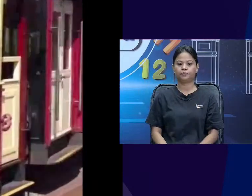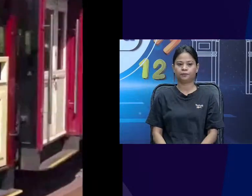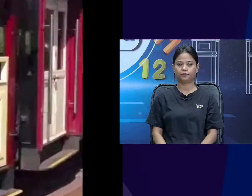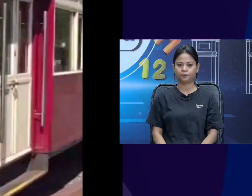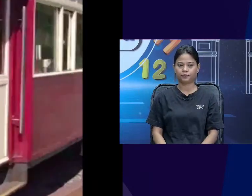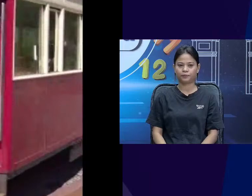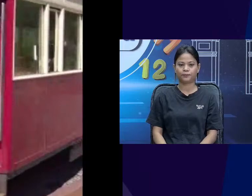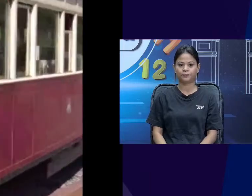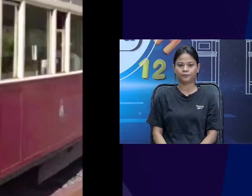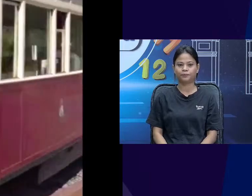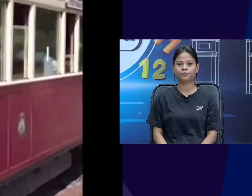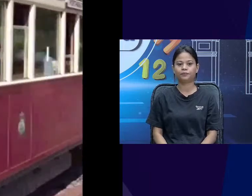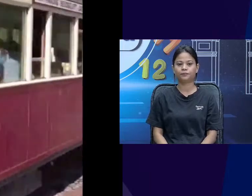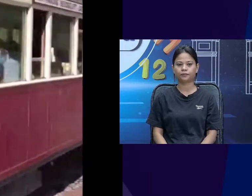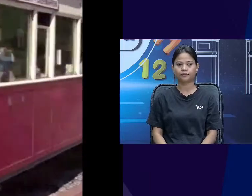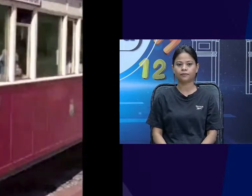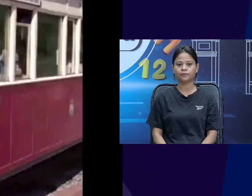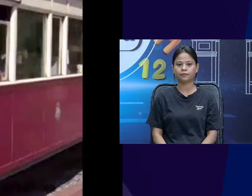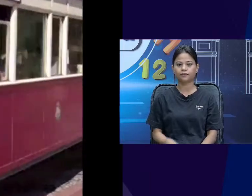Yes.